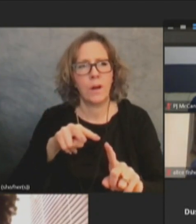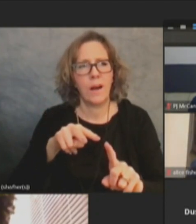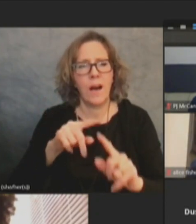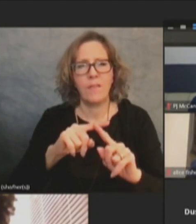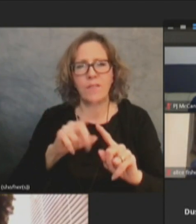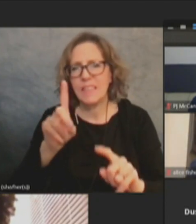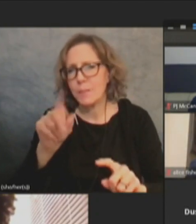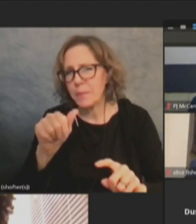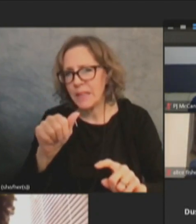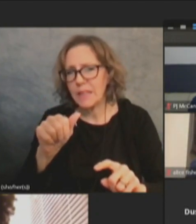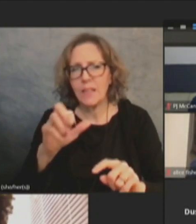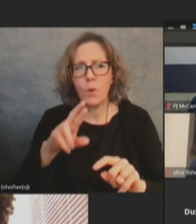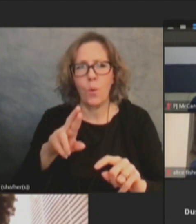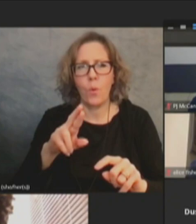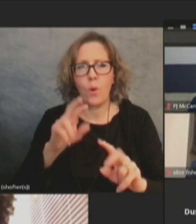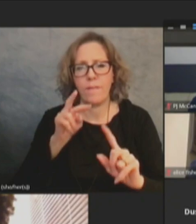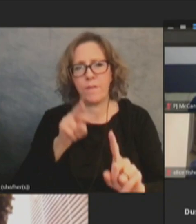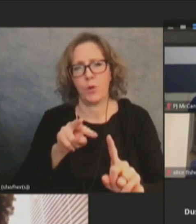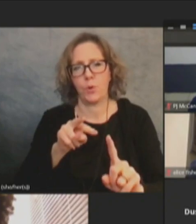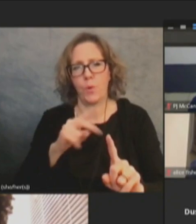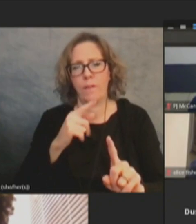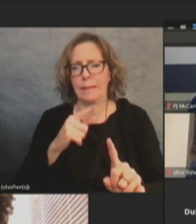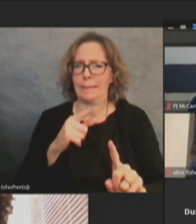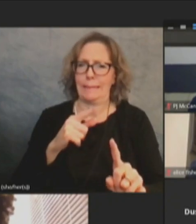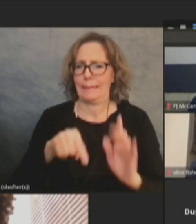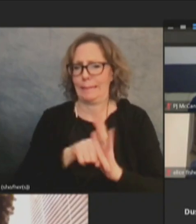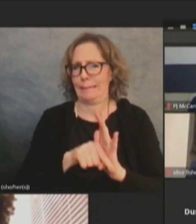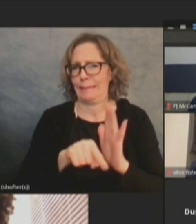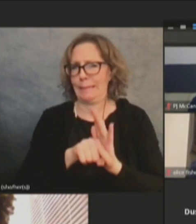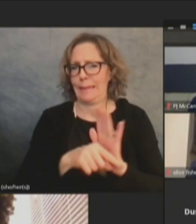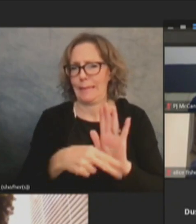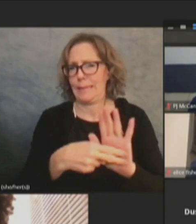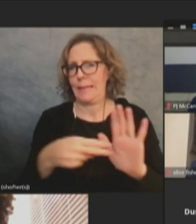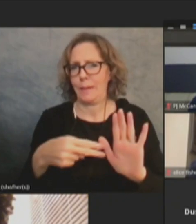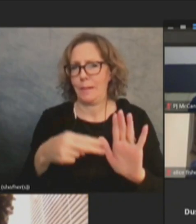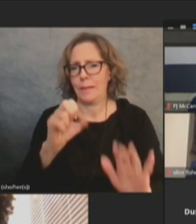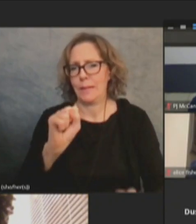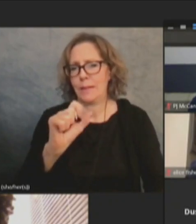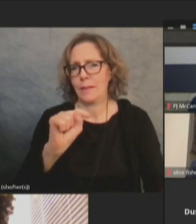even in to the extent you can even make a generalization about kind of a